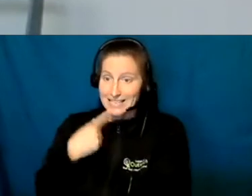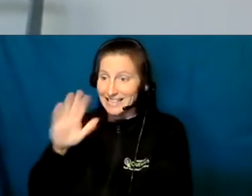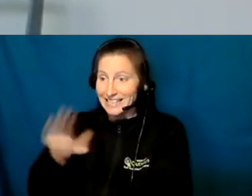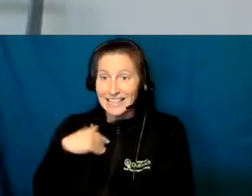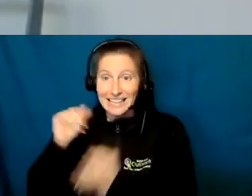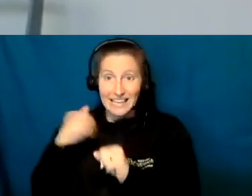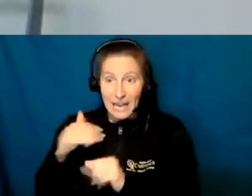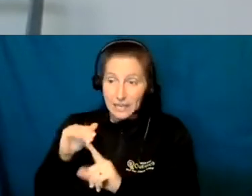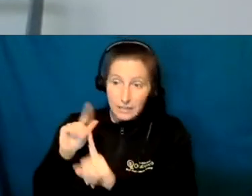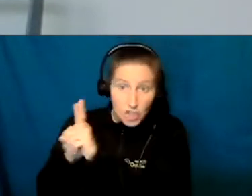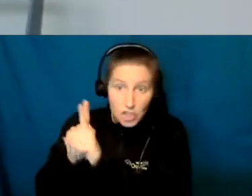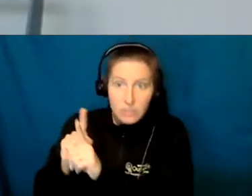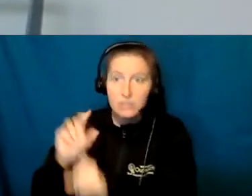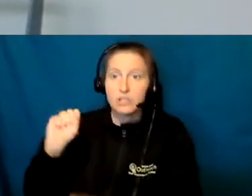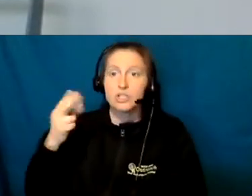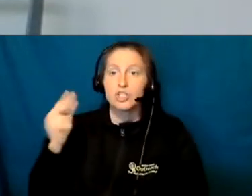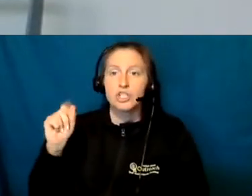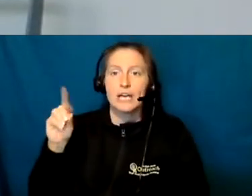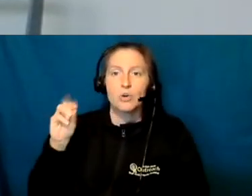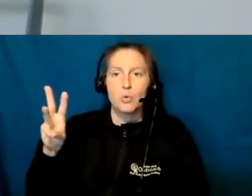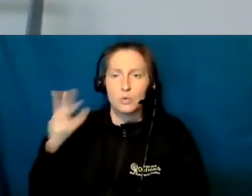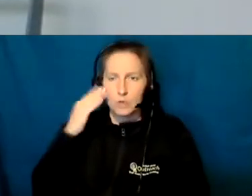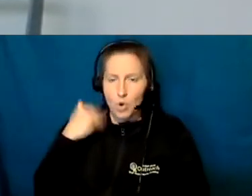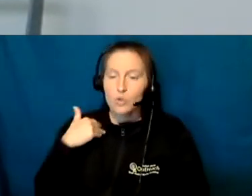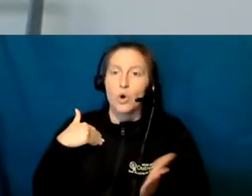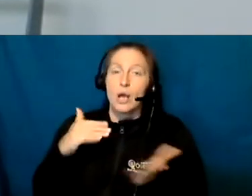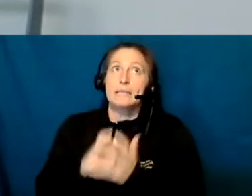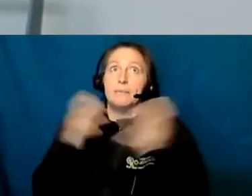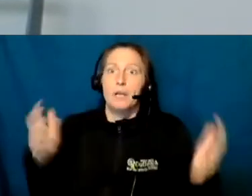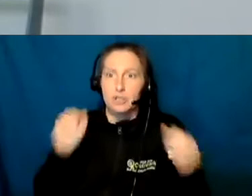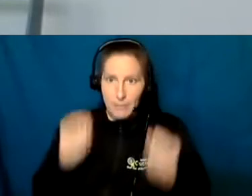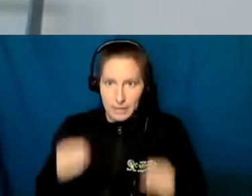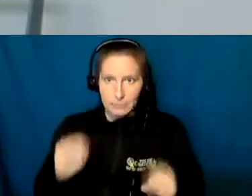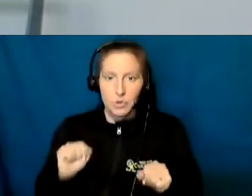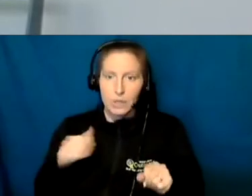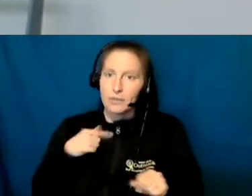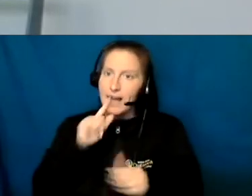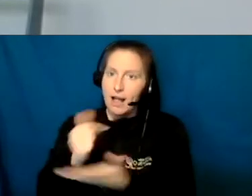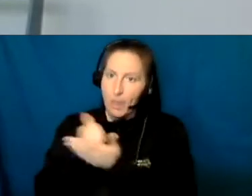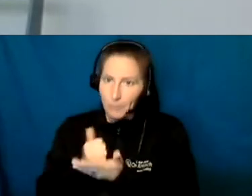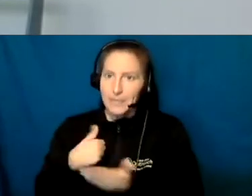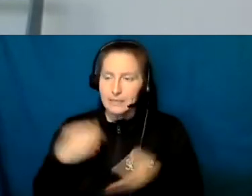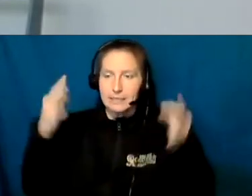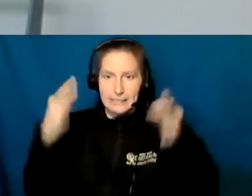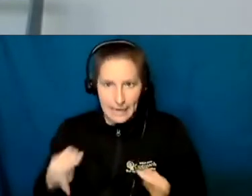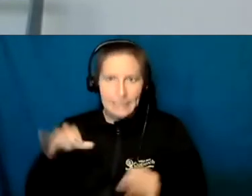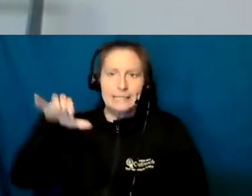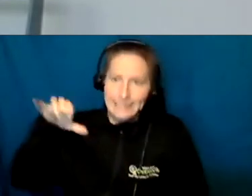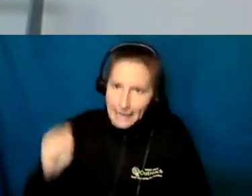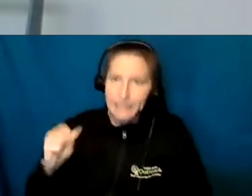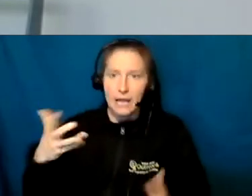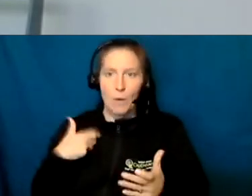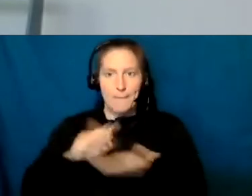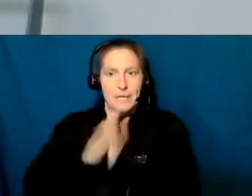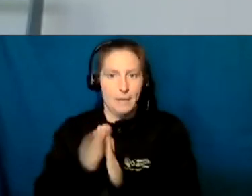them. So I just did that as much as I possibly could, and that really helped me to make my own decision of whether or not I thought